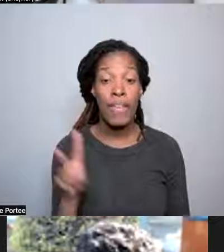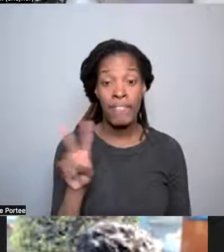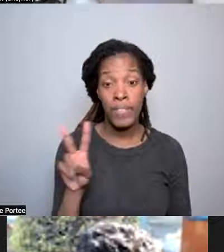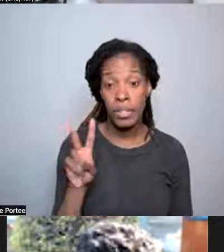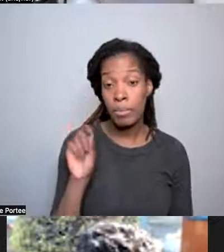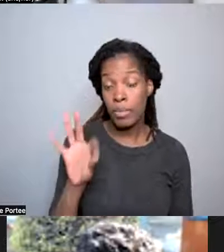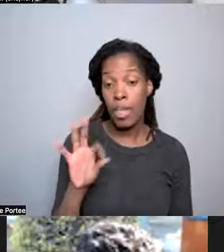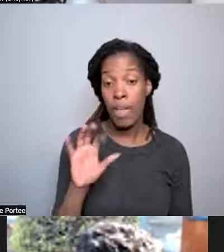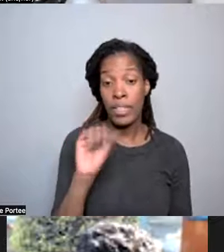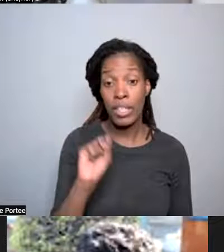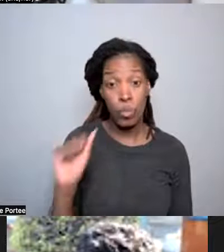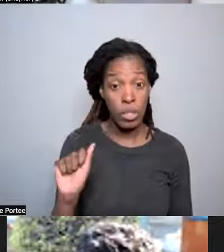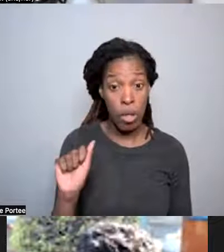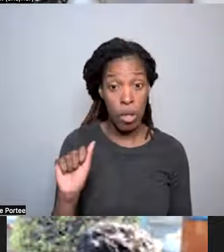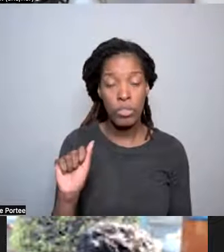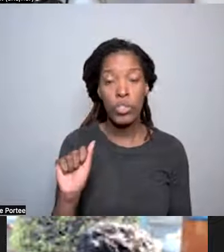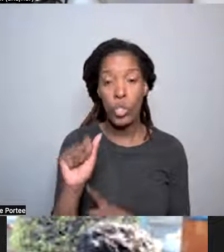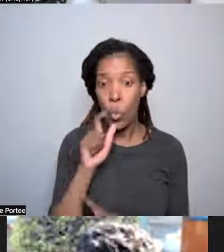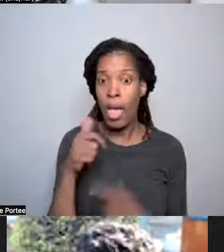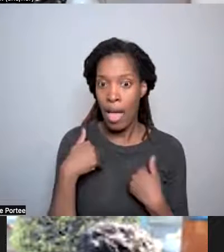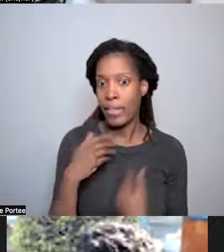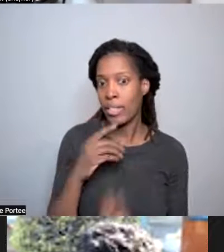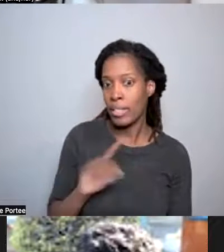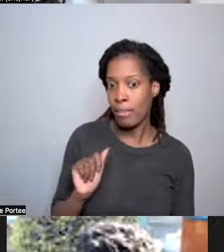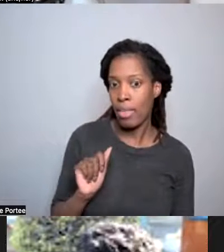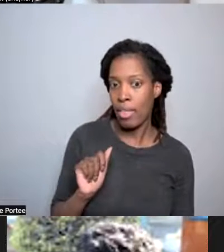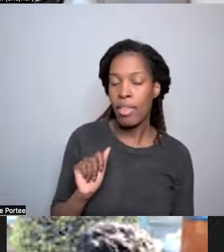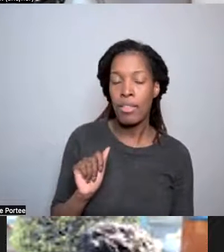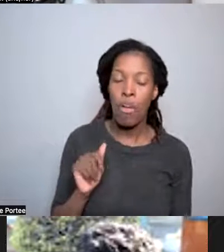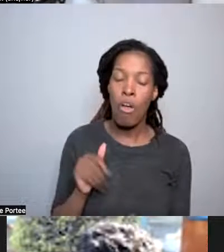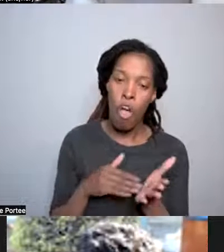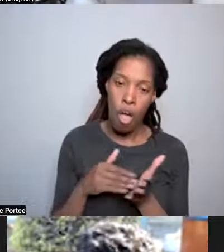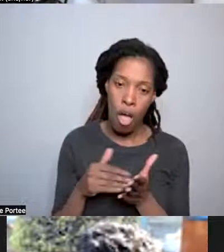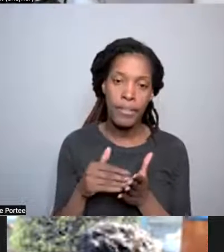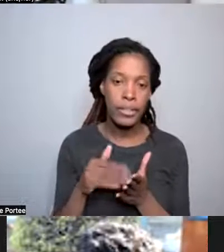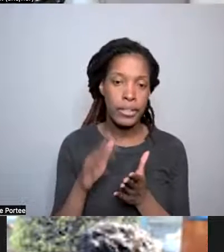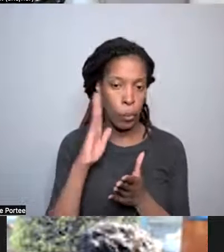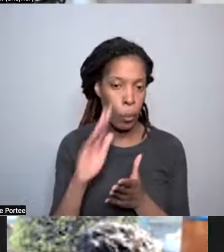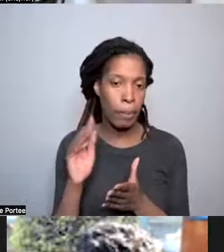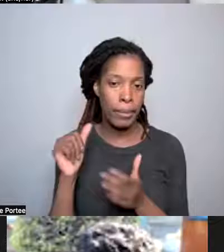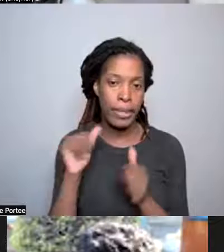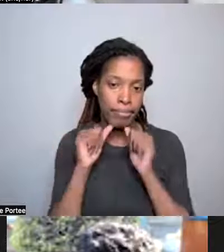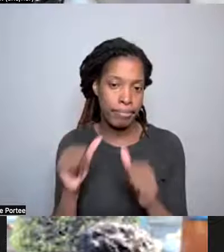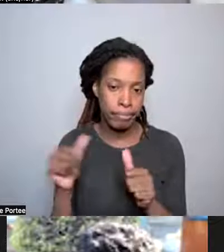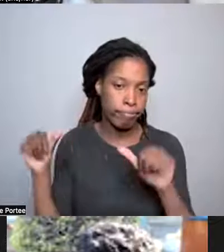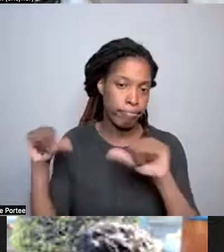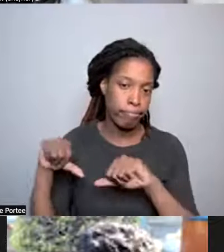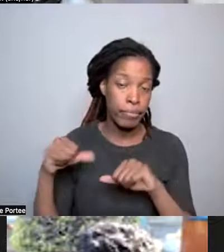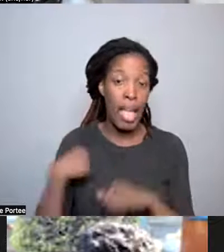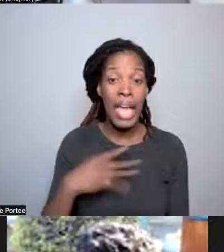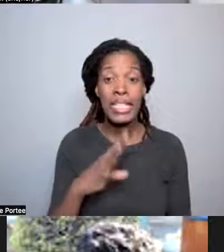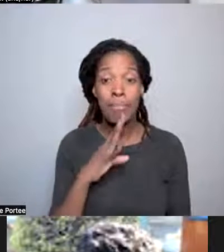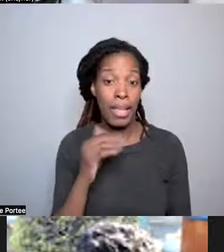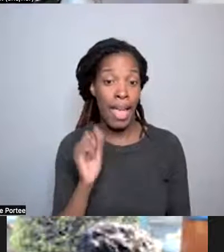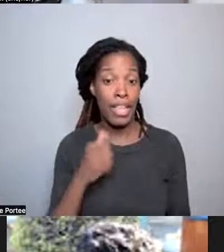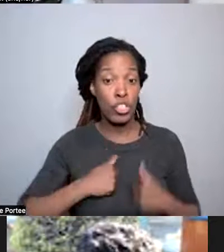sexual assault who are disabled are often discounted. I speak as a survivor